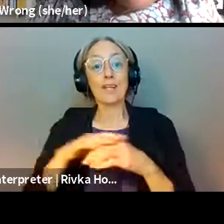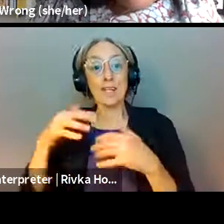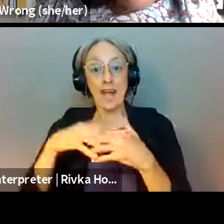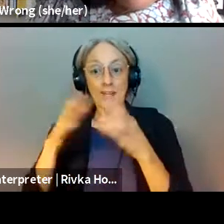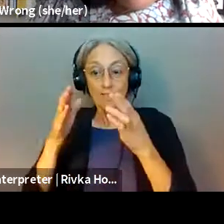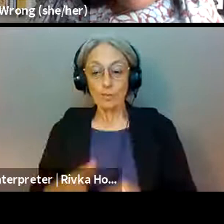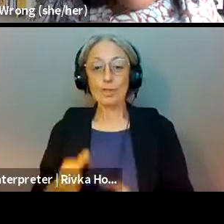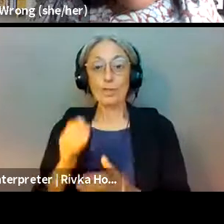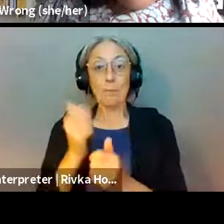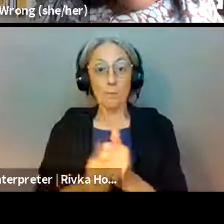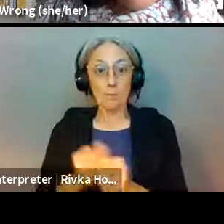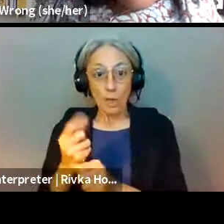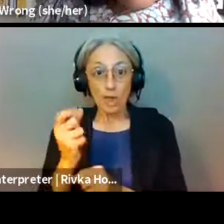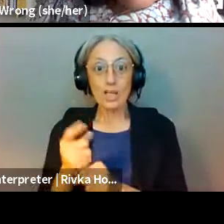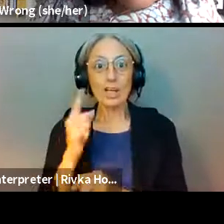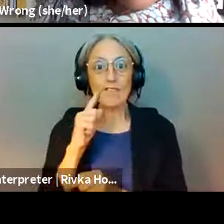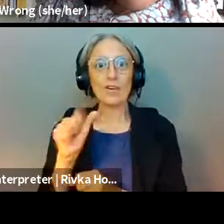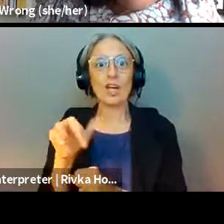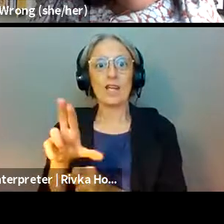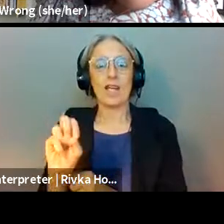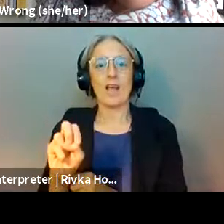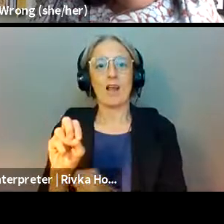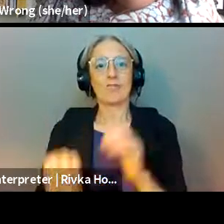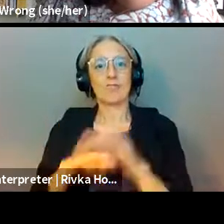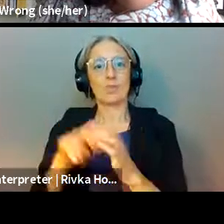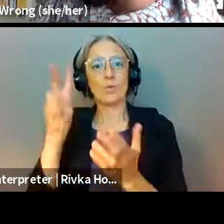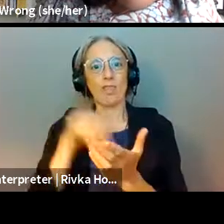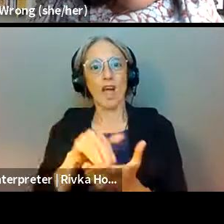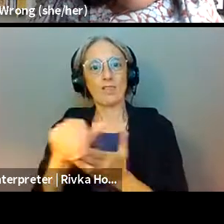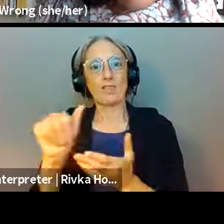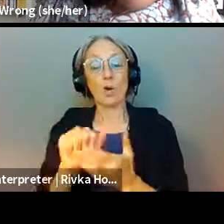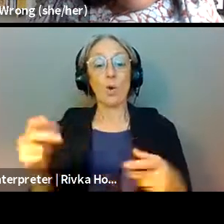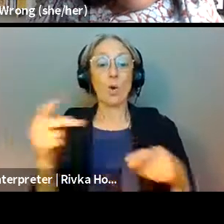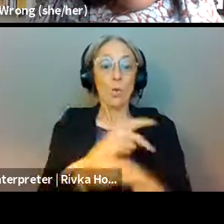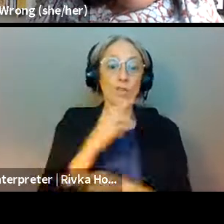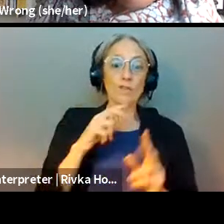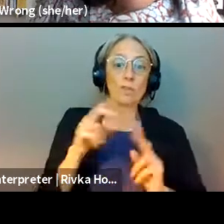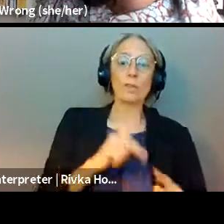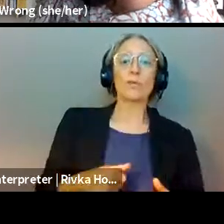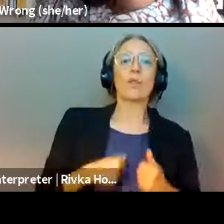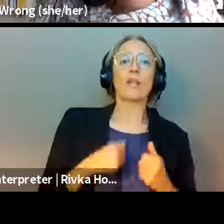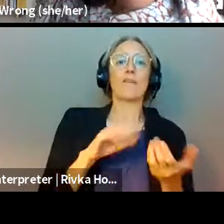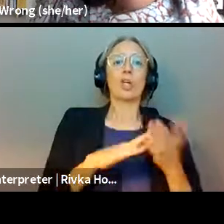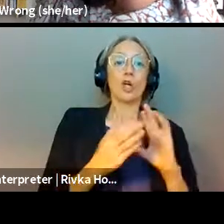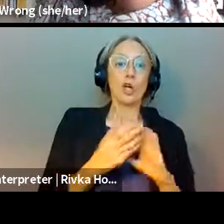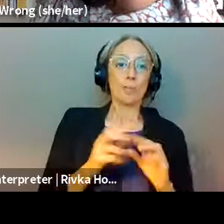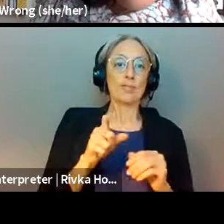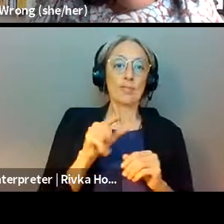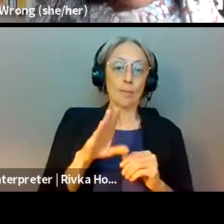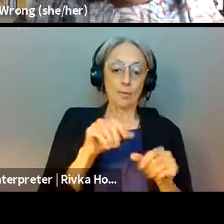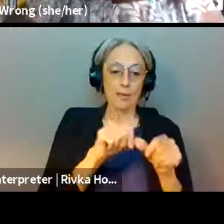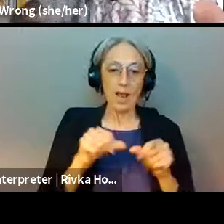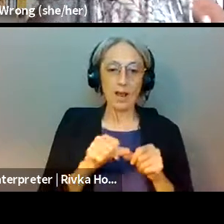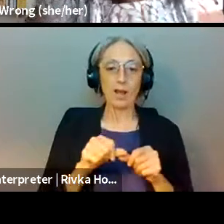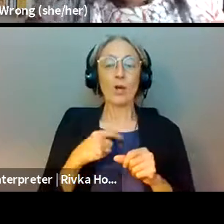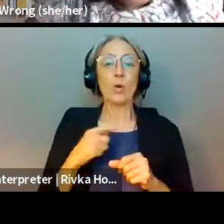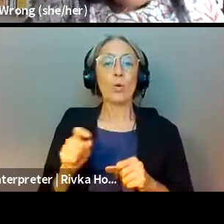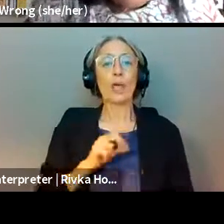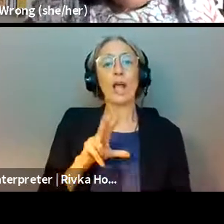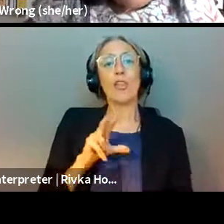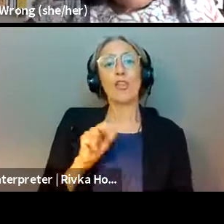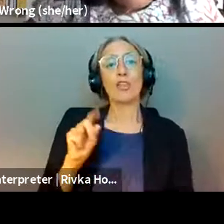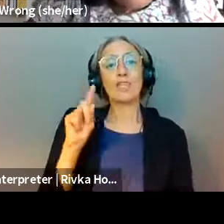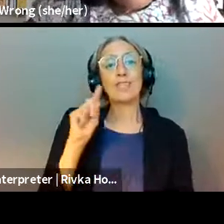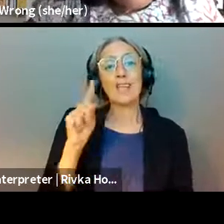care. It's worse for the 71% of us who live in urban and suburban areas, as we get maybe 30 cents per urban Native